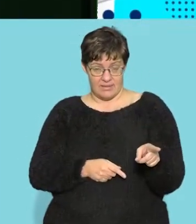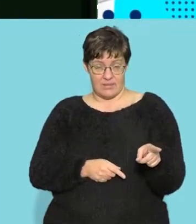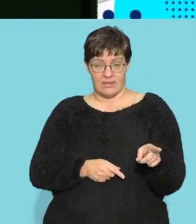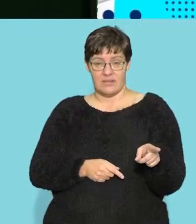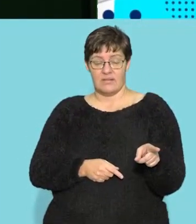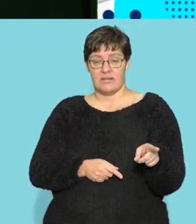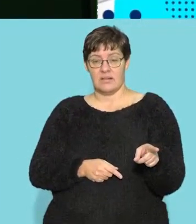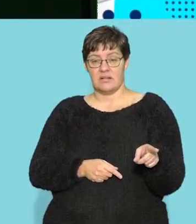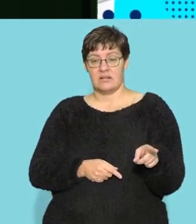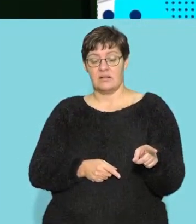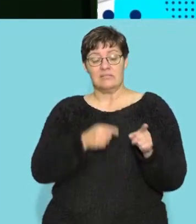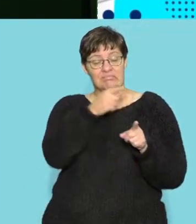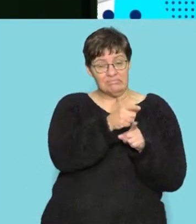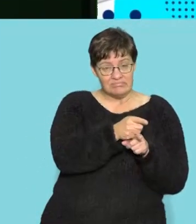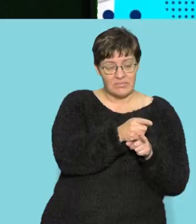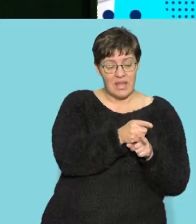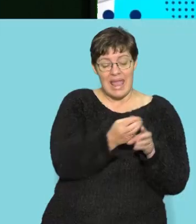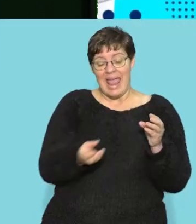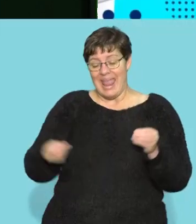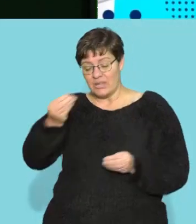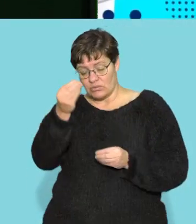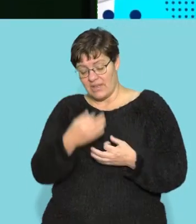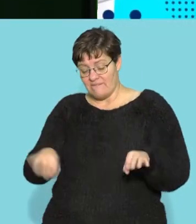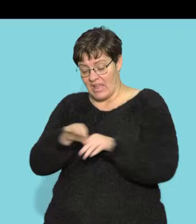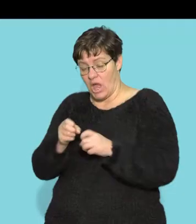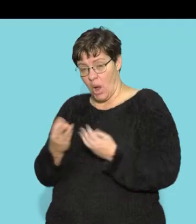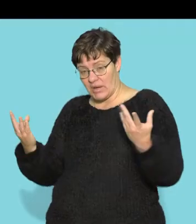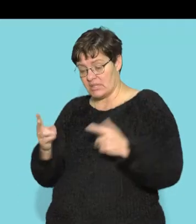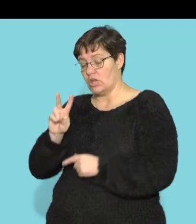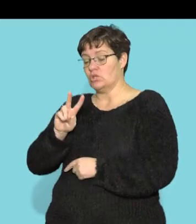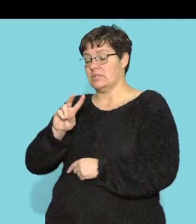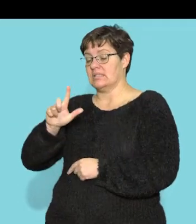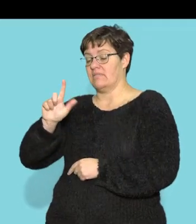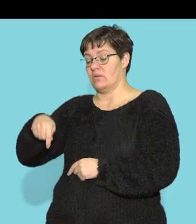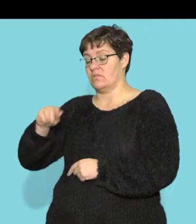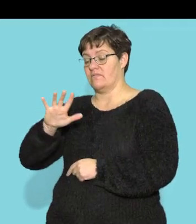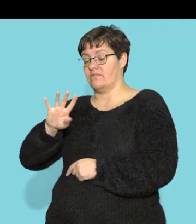right? Of that, you had interest to the value of